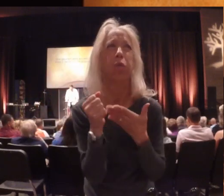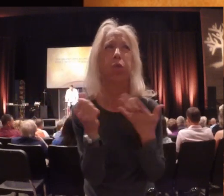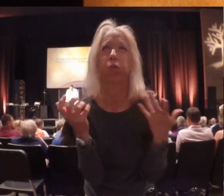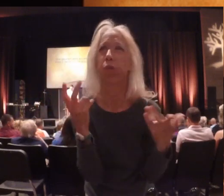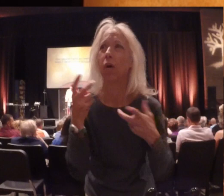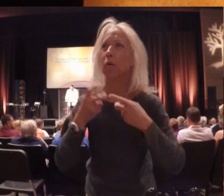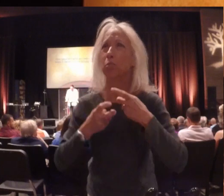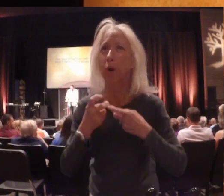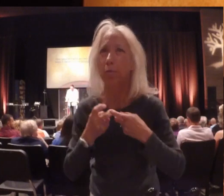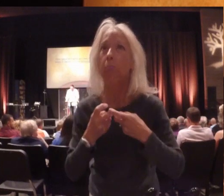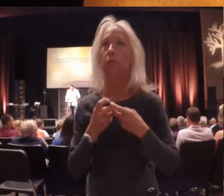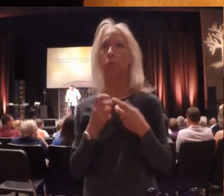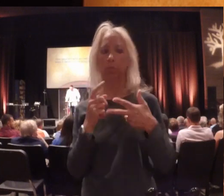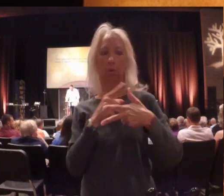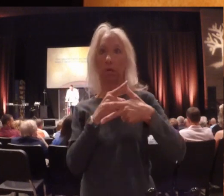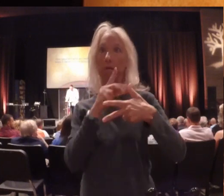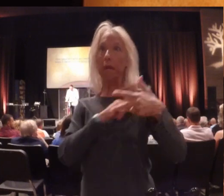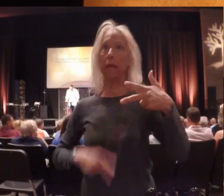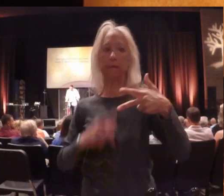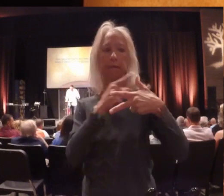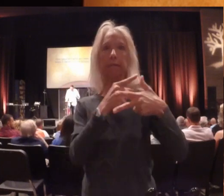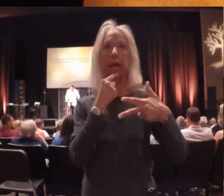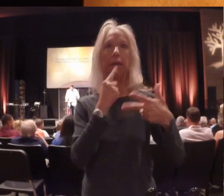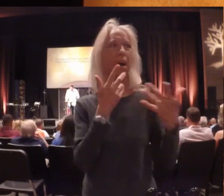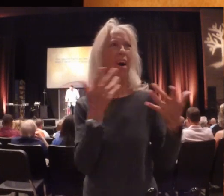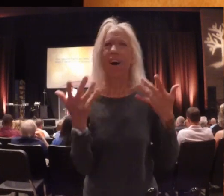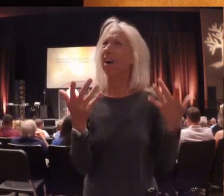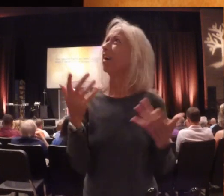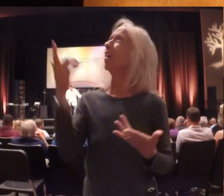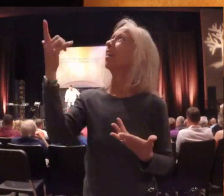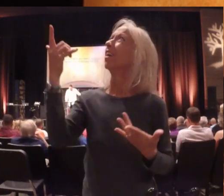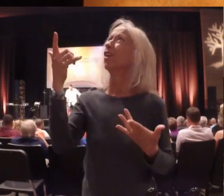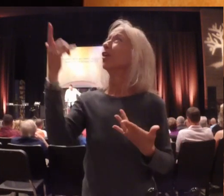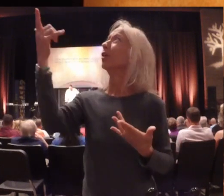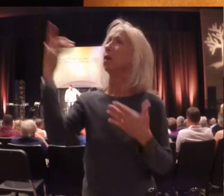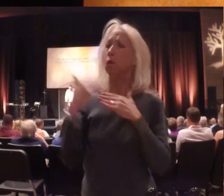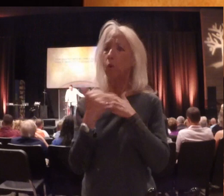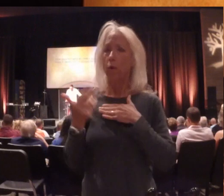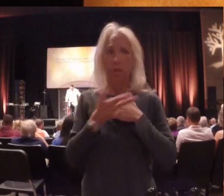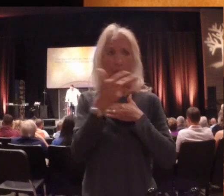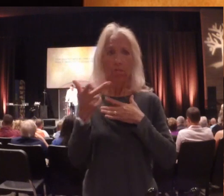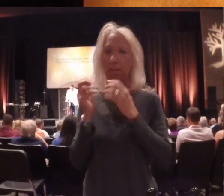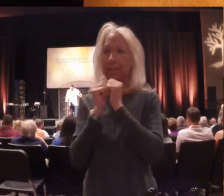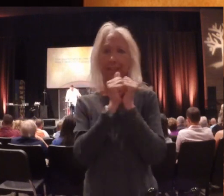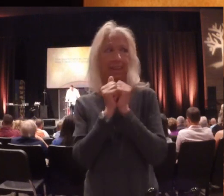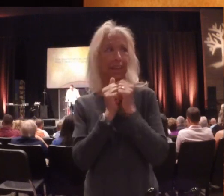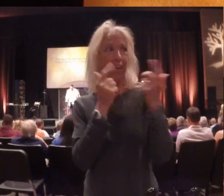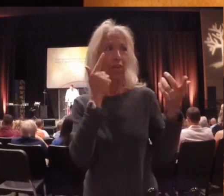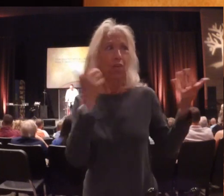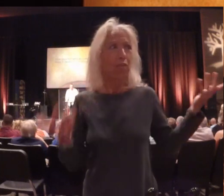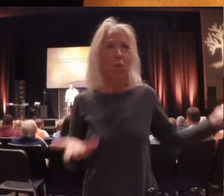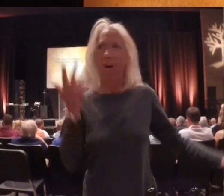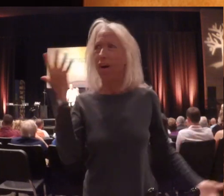Verse 10. And the king of Israel said, alas, the Lord has called these three kings together to deliver them into the hand